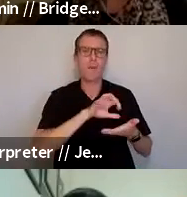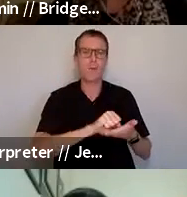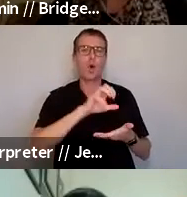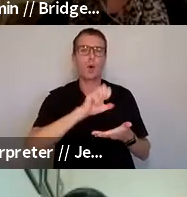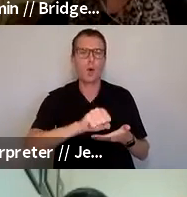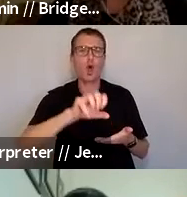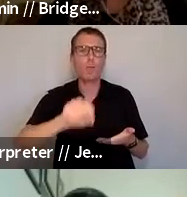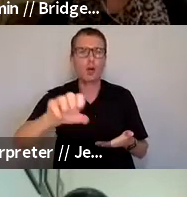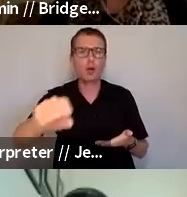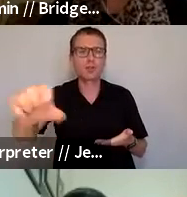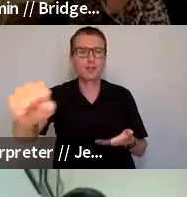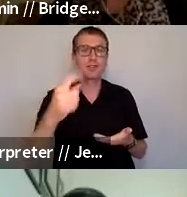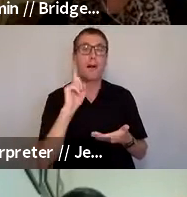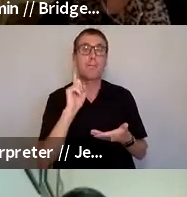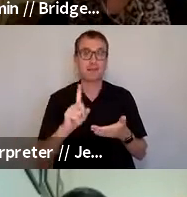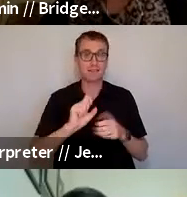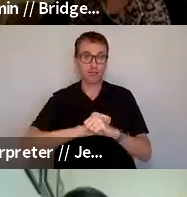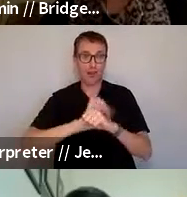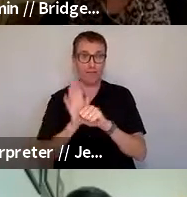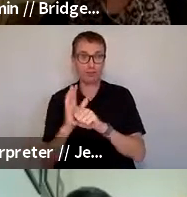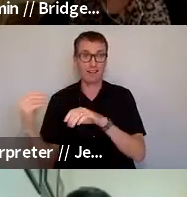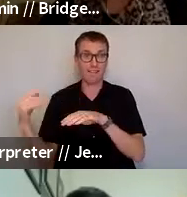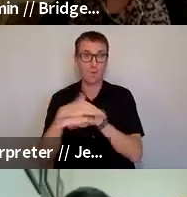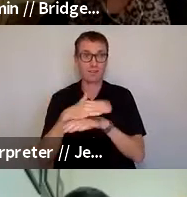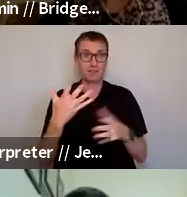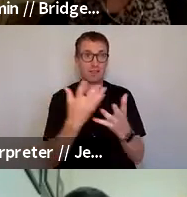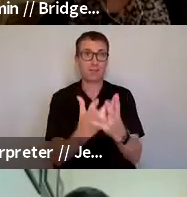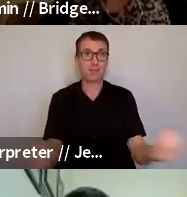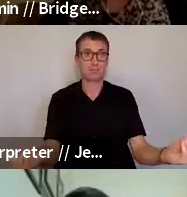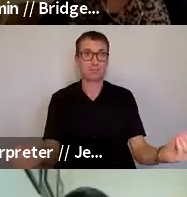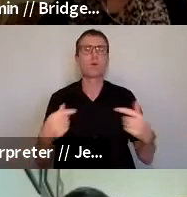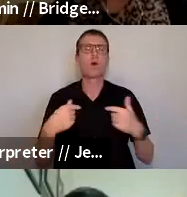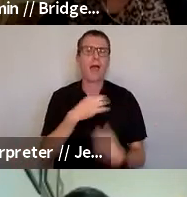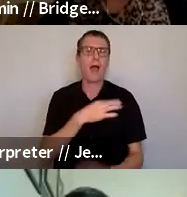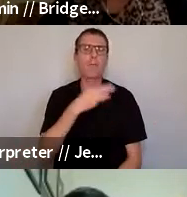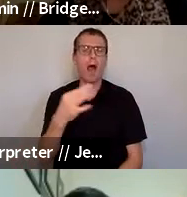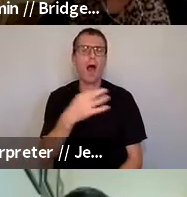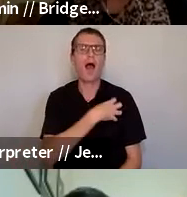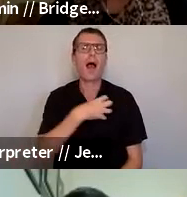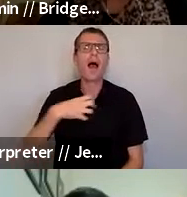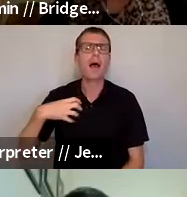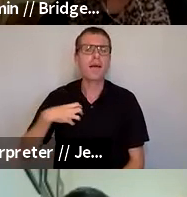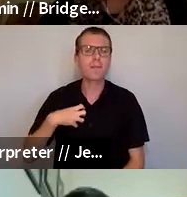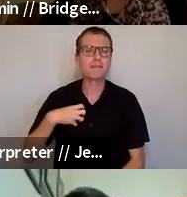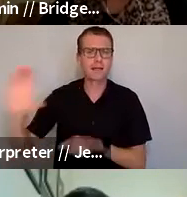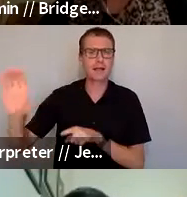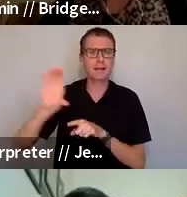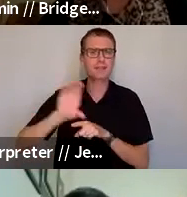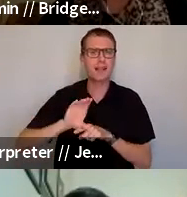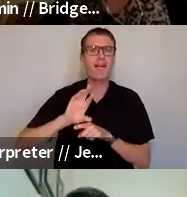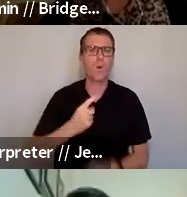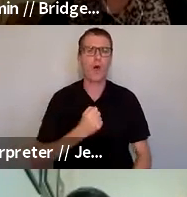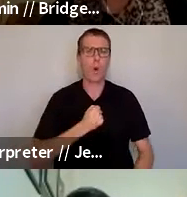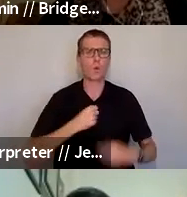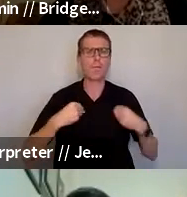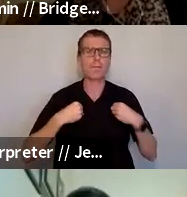And so we immediately applied for the wage subsidy, or for the self-employed subsidy for that, so that we did have a little bit of